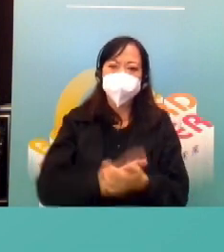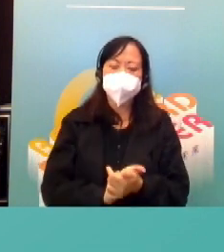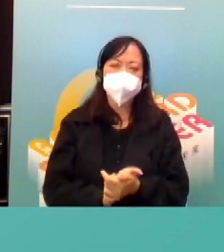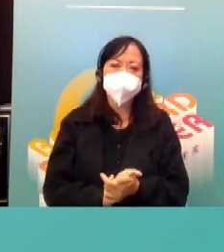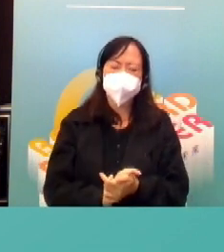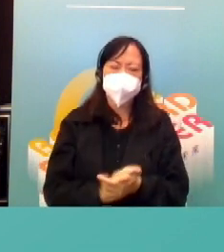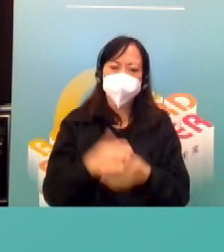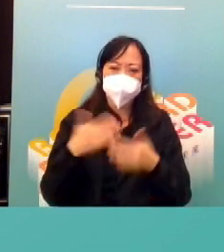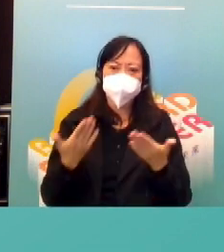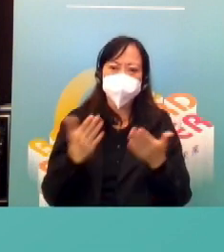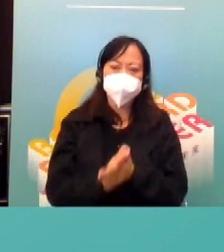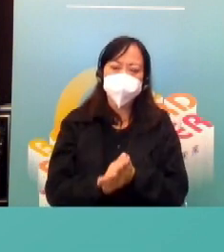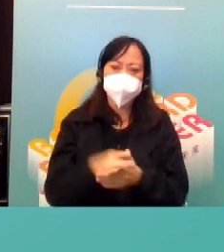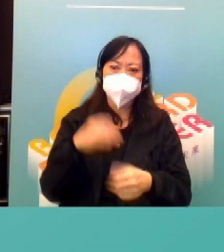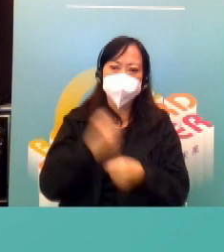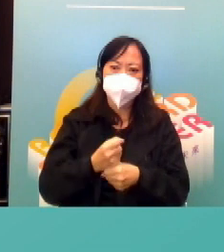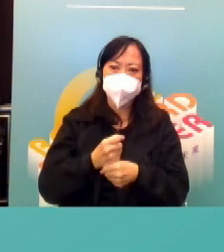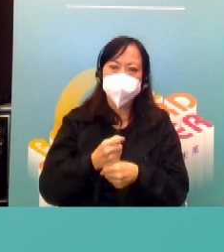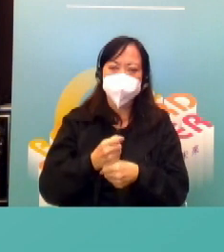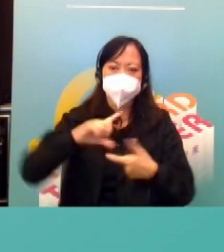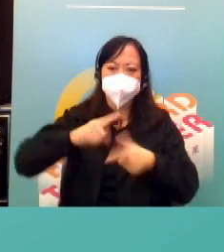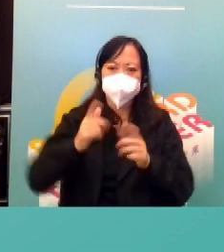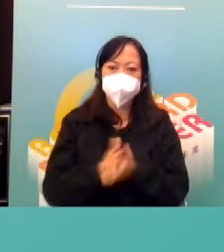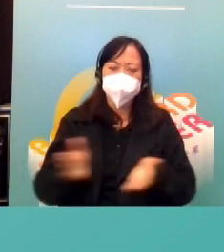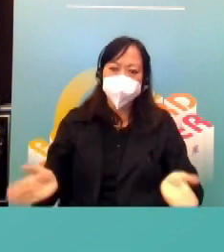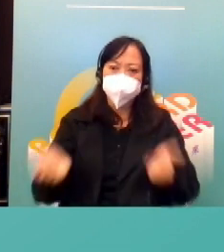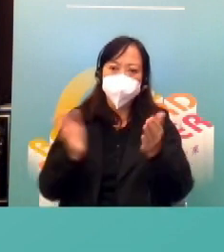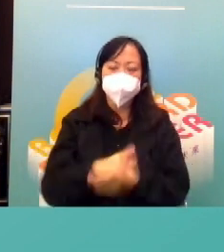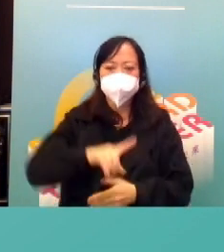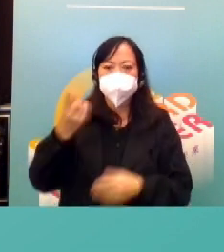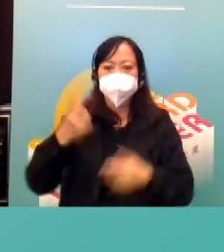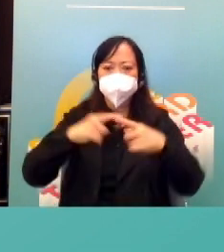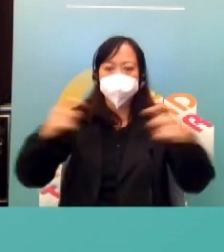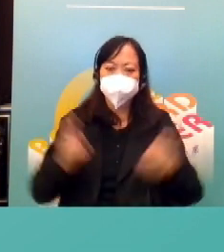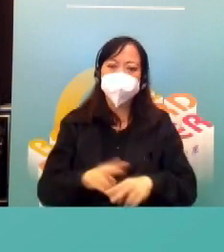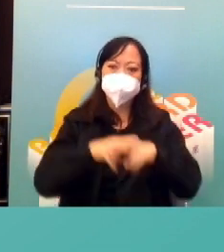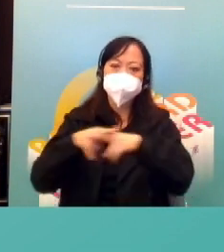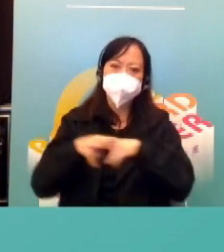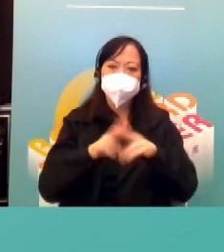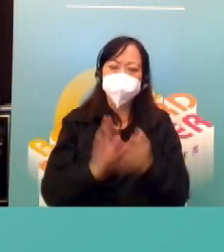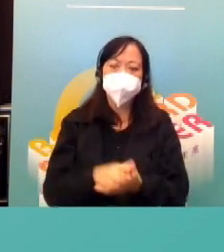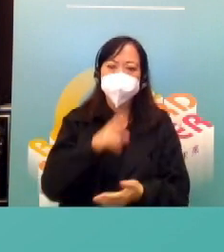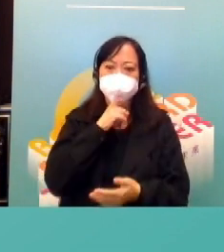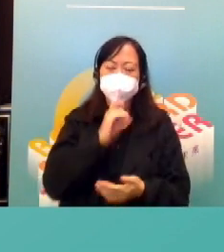well, including in Sub-Saharan Africa and Southeast Asia. So I'll pause here.